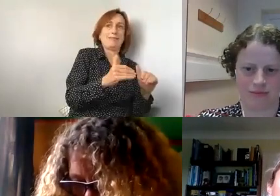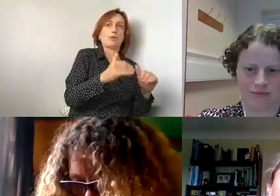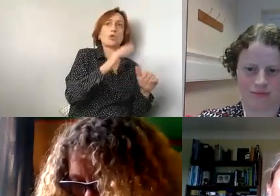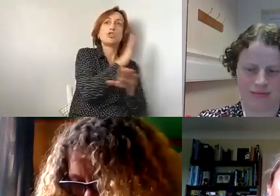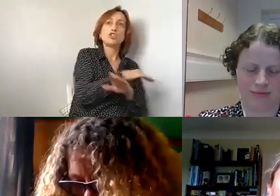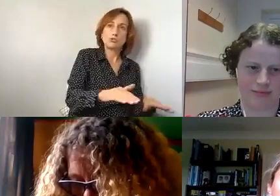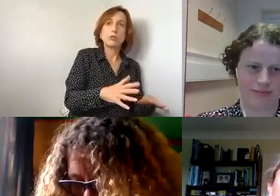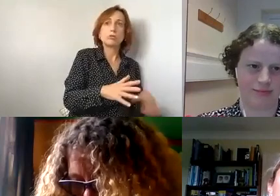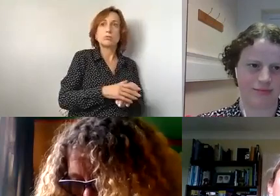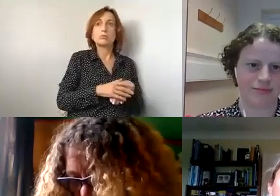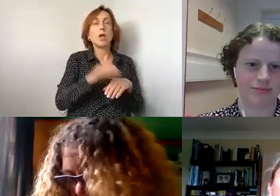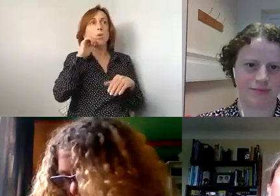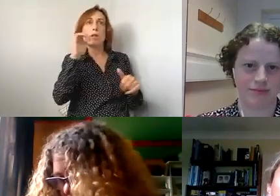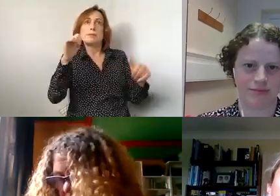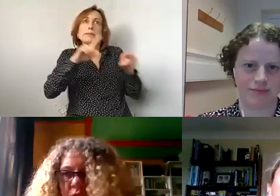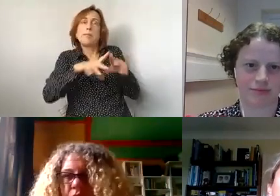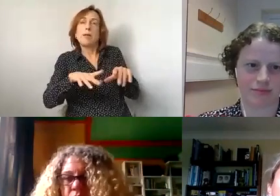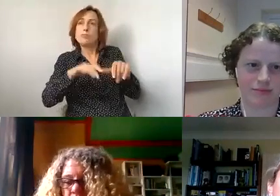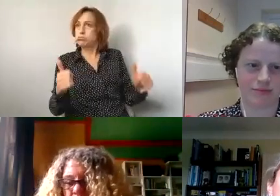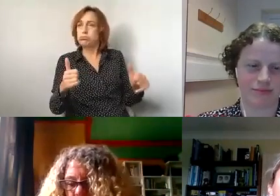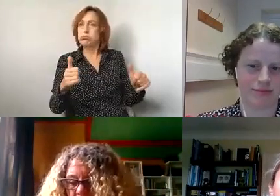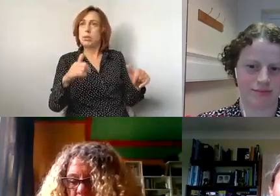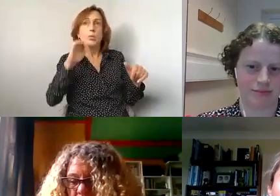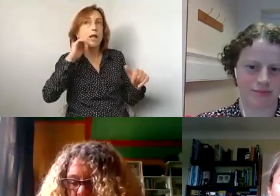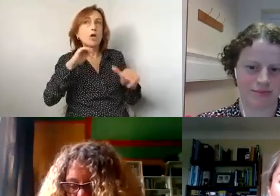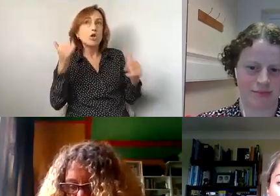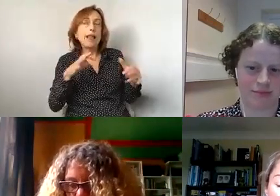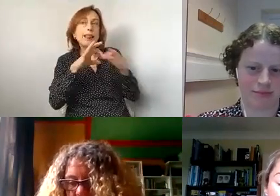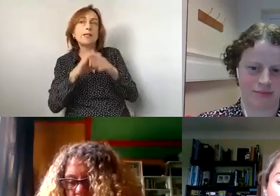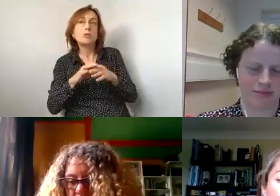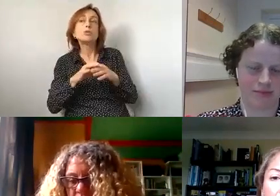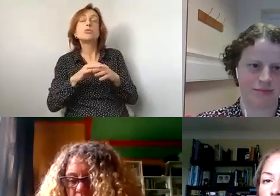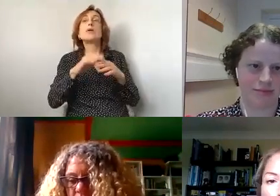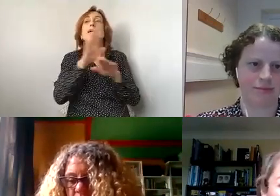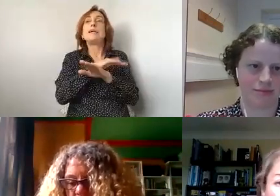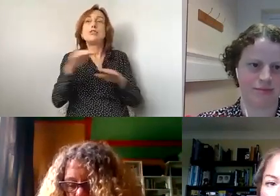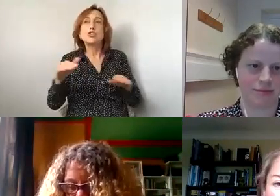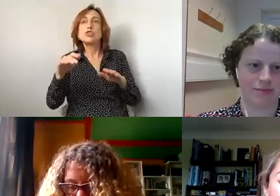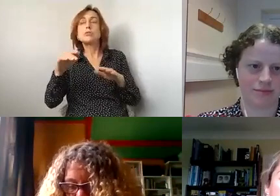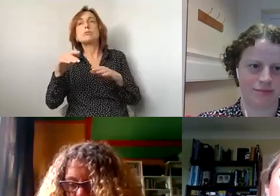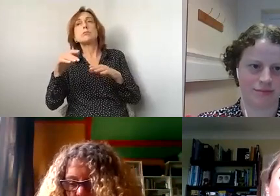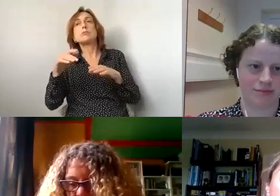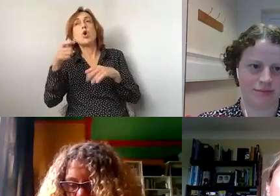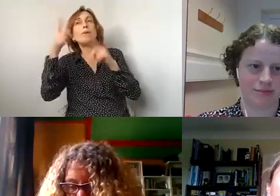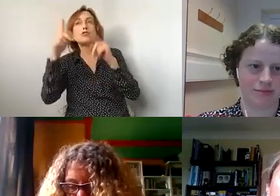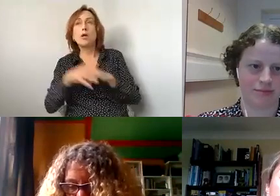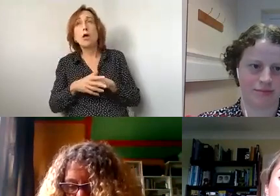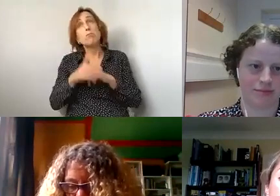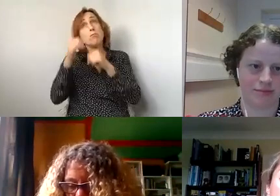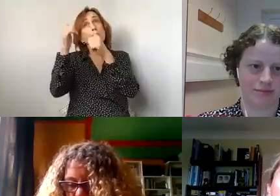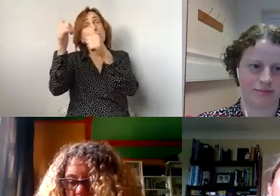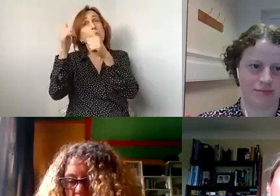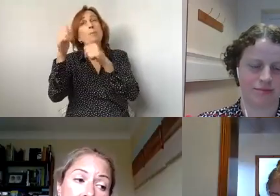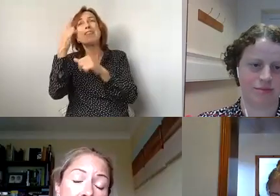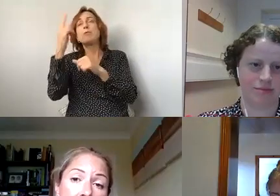with the children's commissioner, who makes some powerful points, but with all courtesy to her, without acknowledgement of the real subtleties